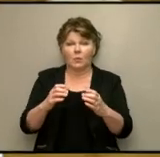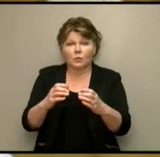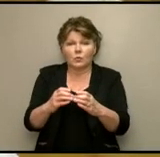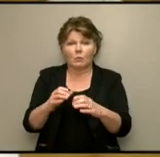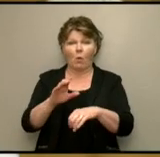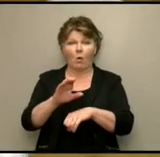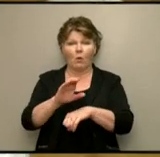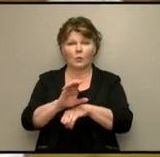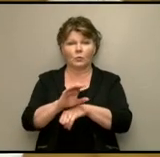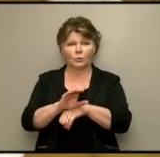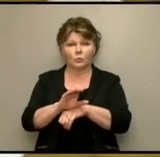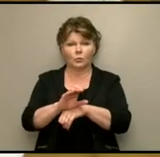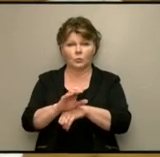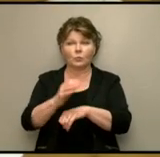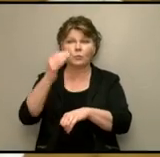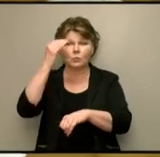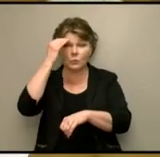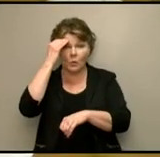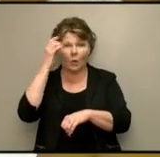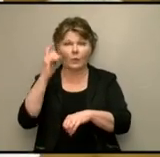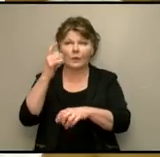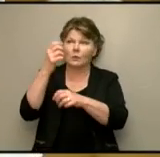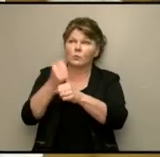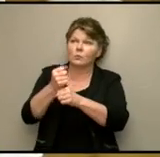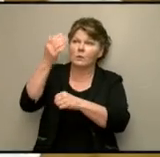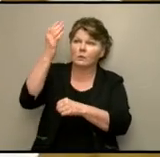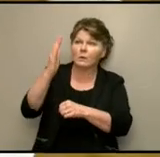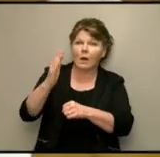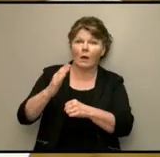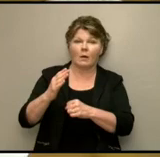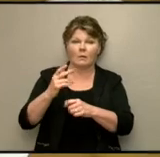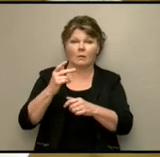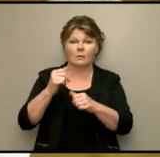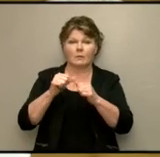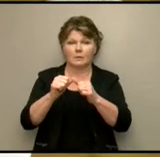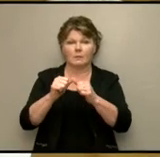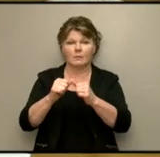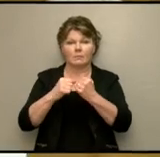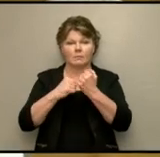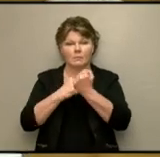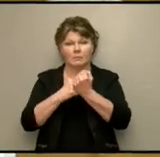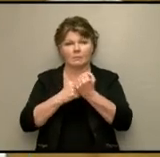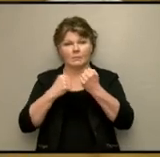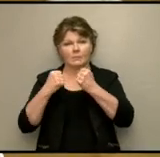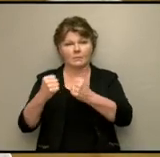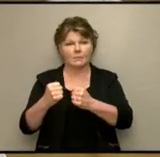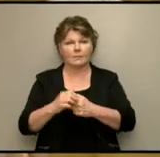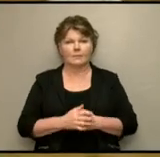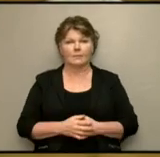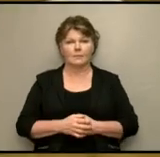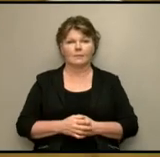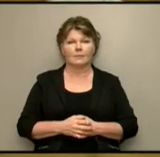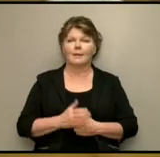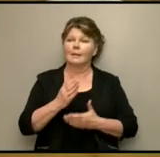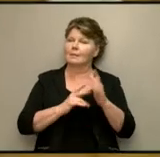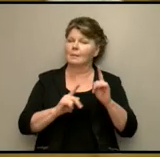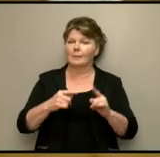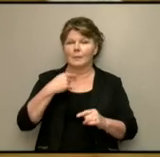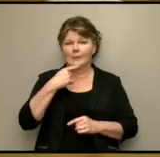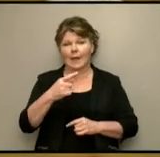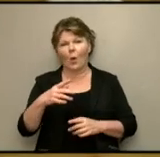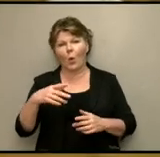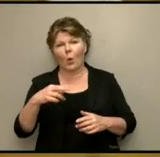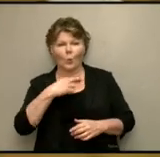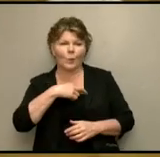congregation, we know we need to trust God to keep us going. Some say don't discuss religion, such